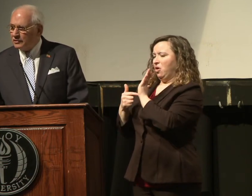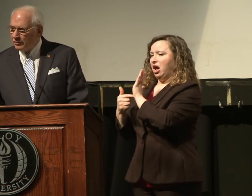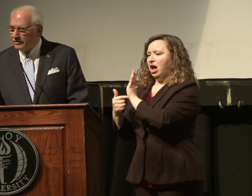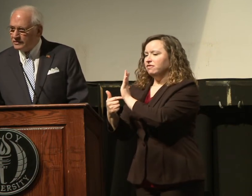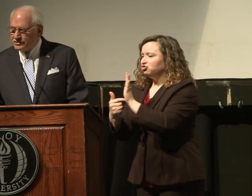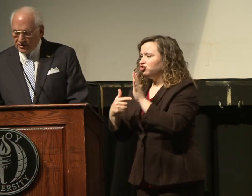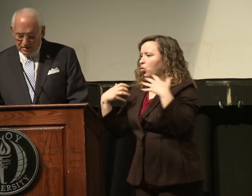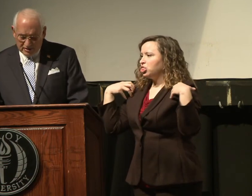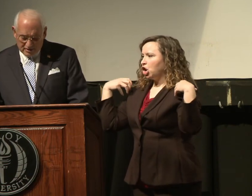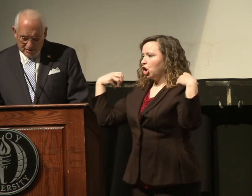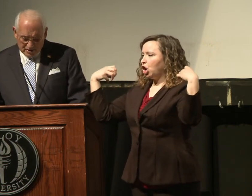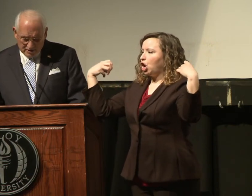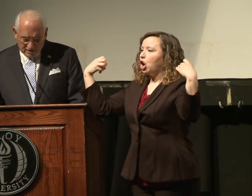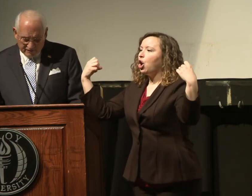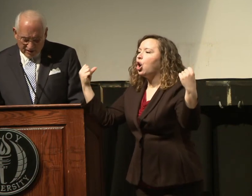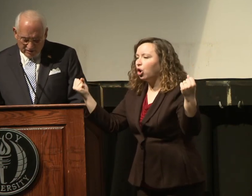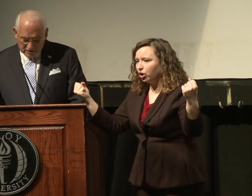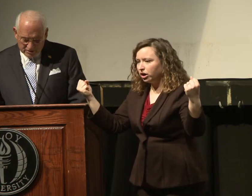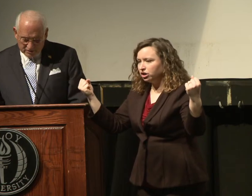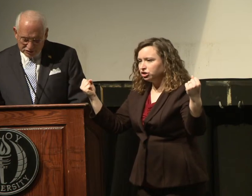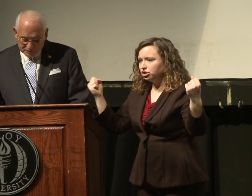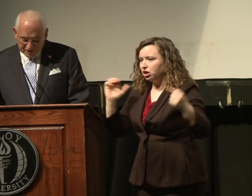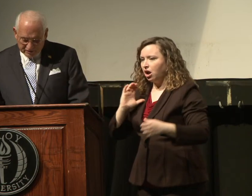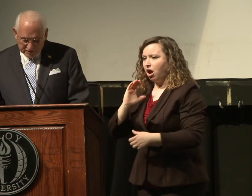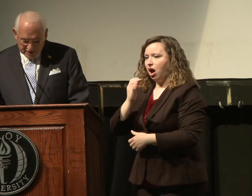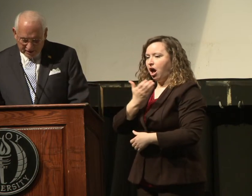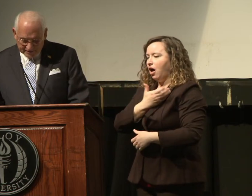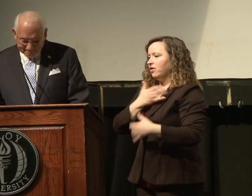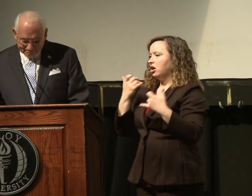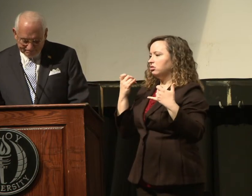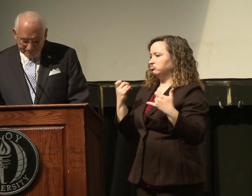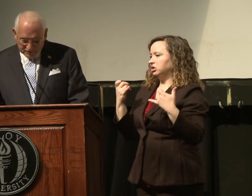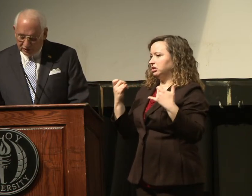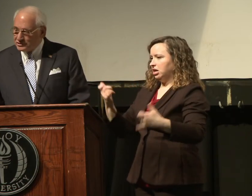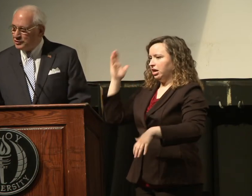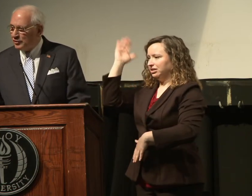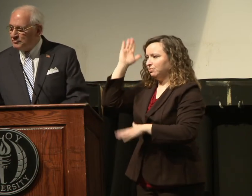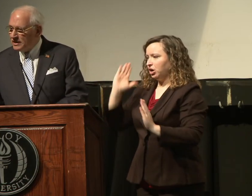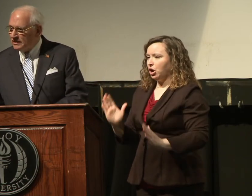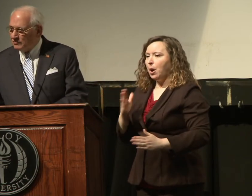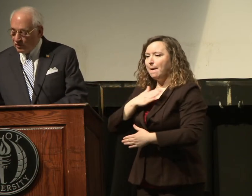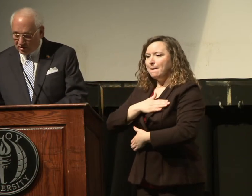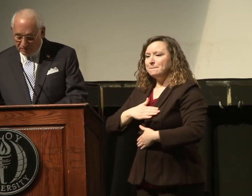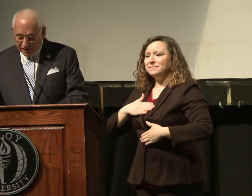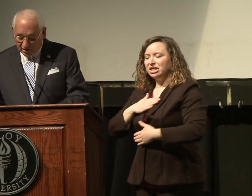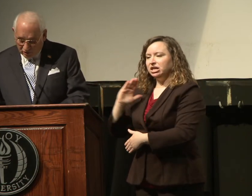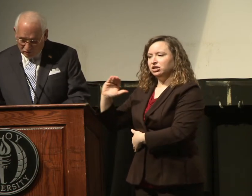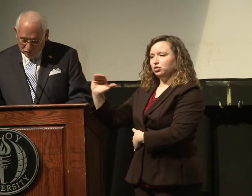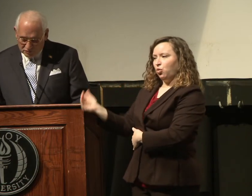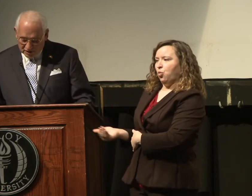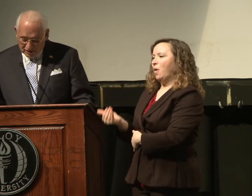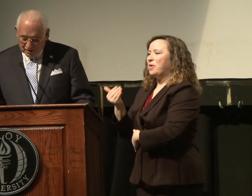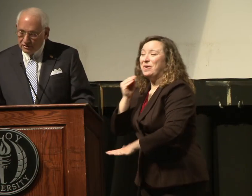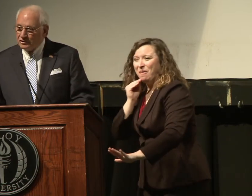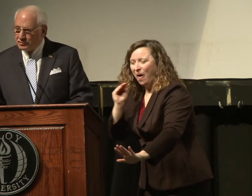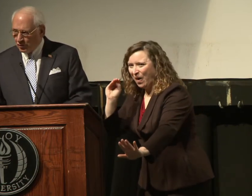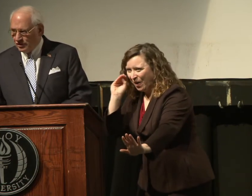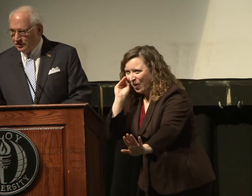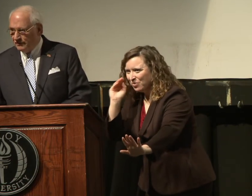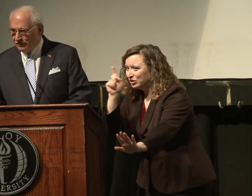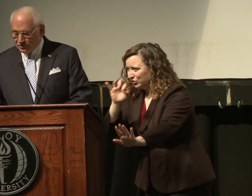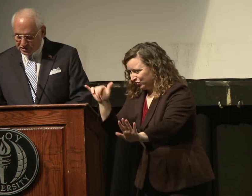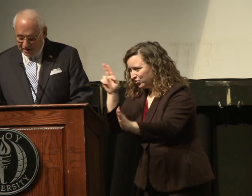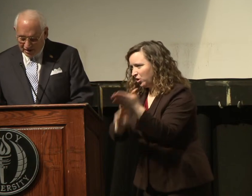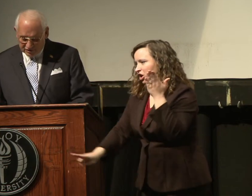displayed the courage of our speaker today. Please join me in welcoming home to